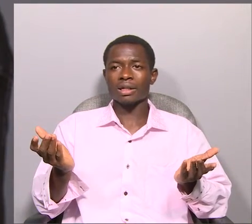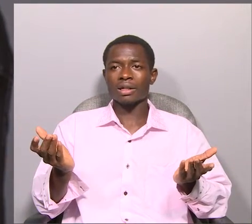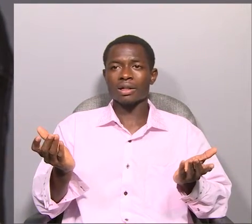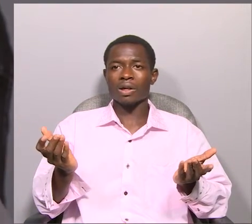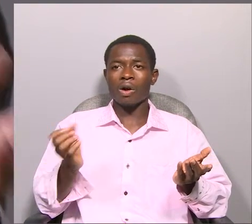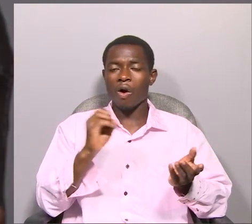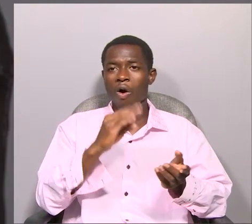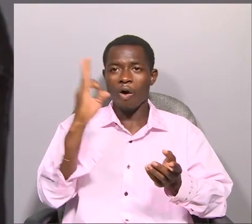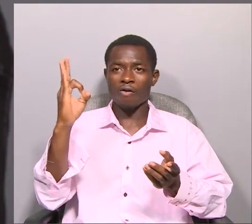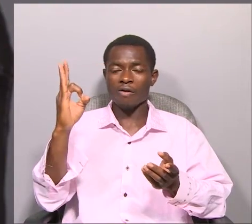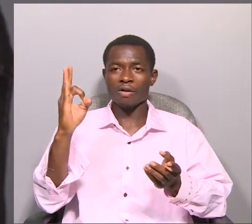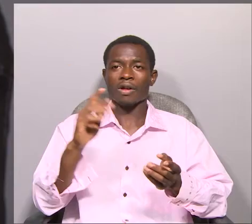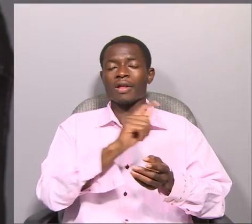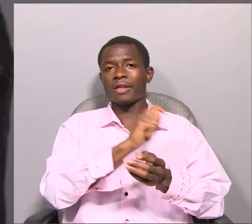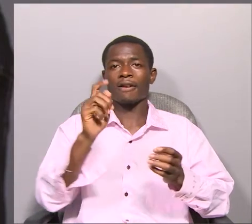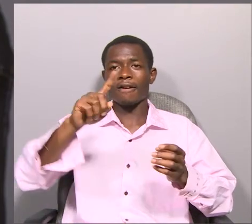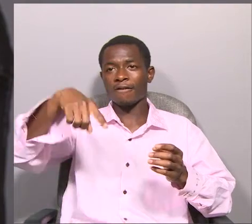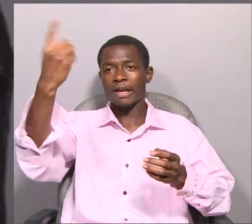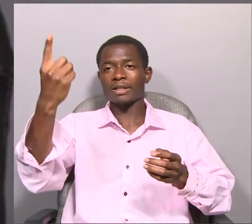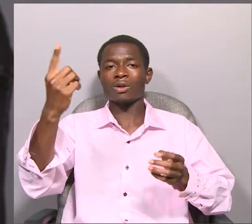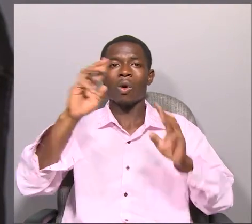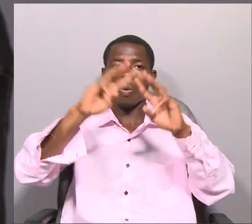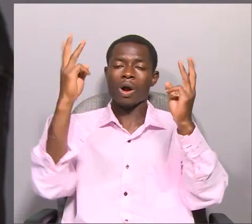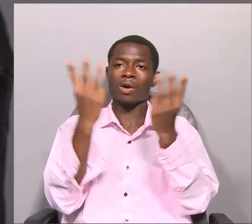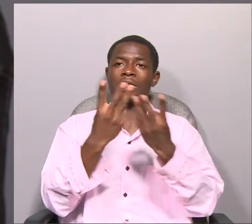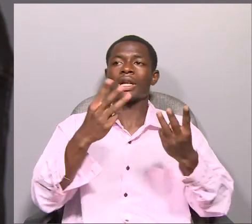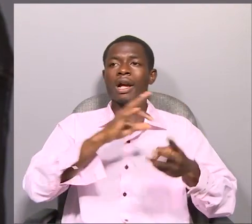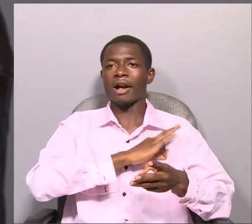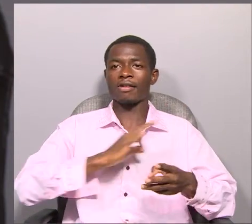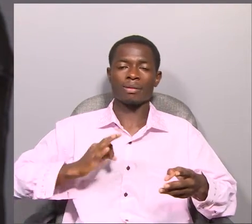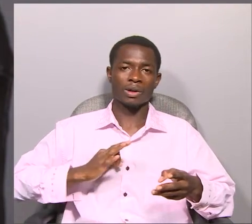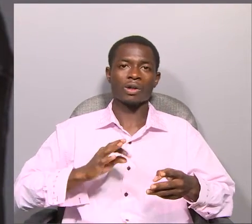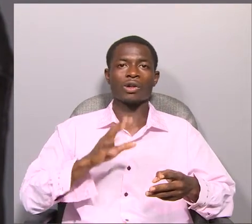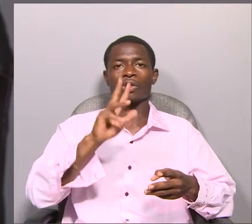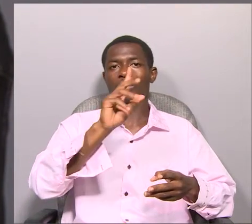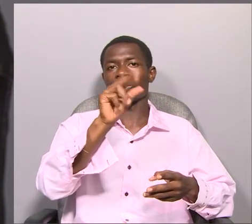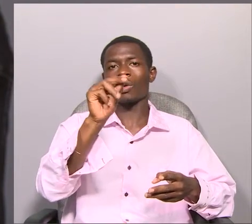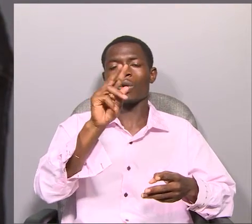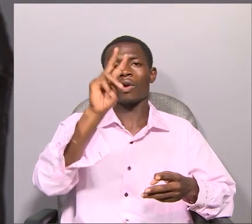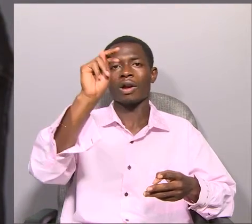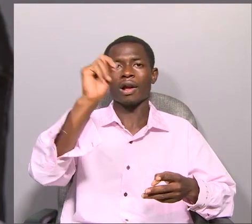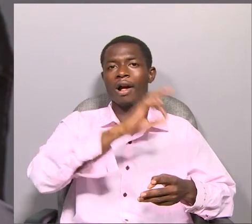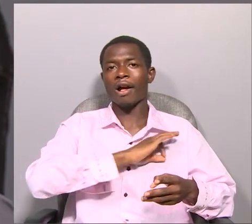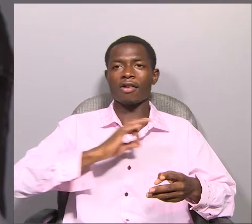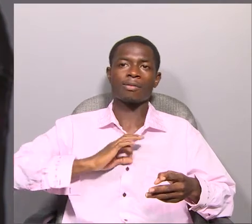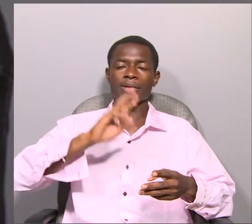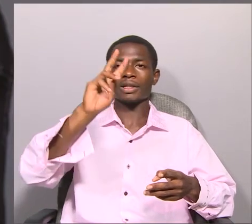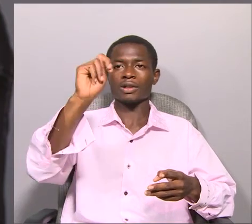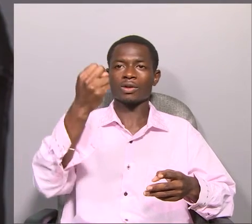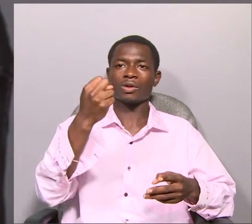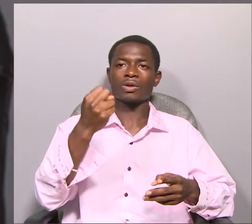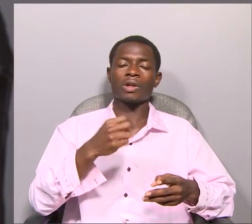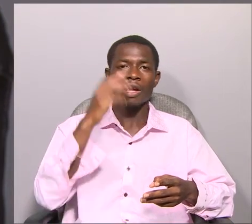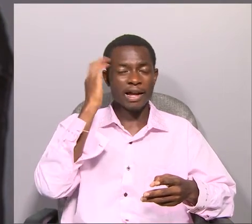of the first world governments where there's no national youth service. I know many of